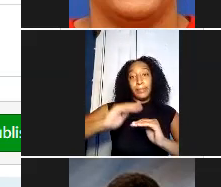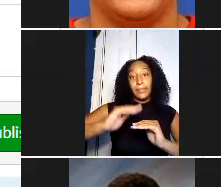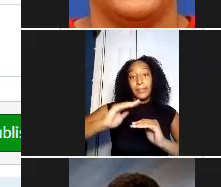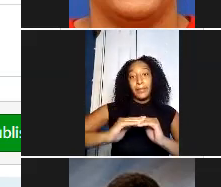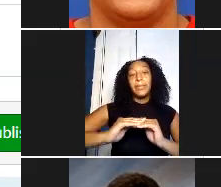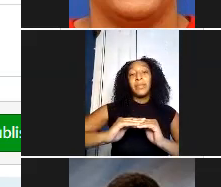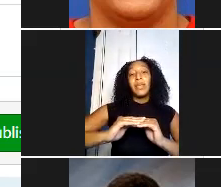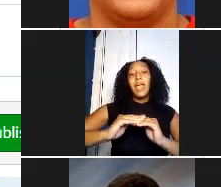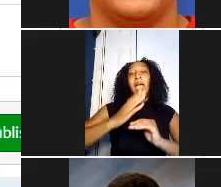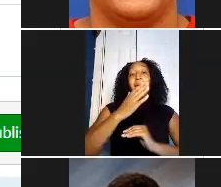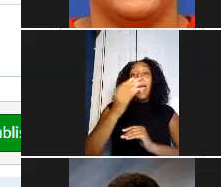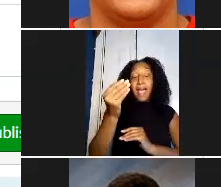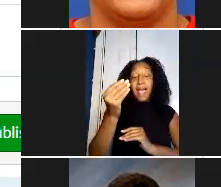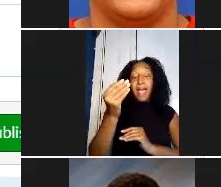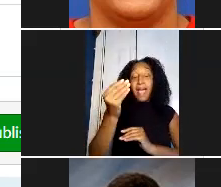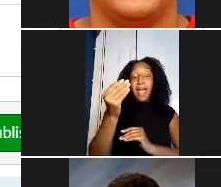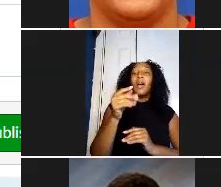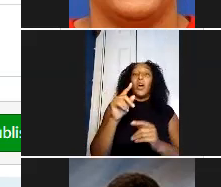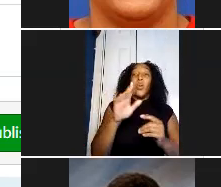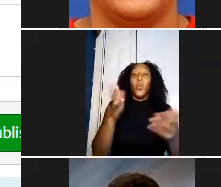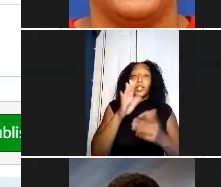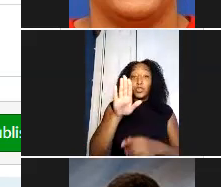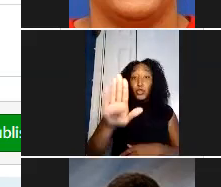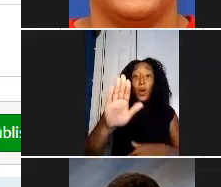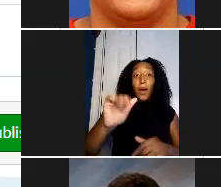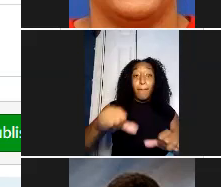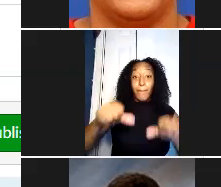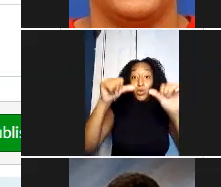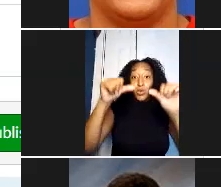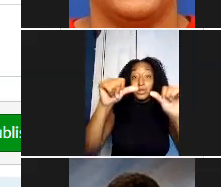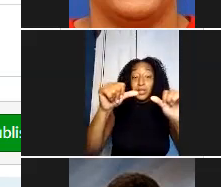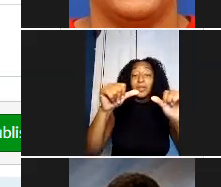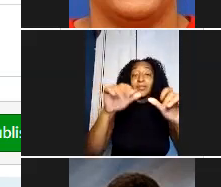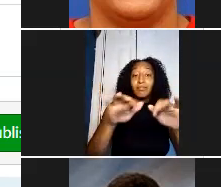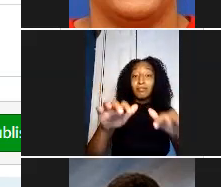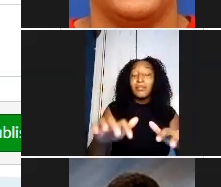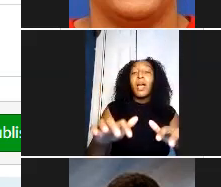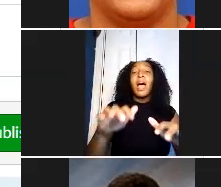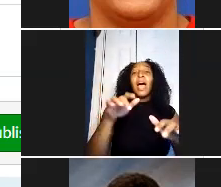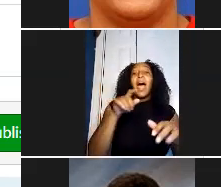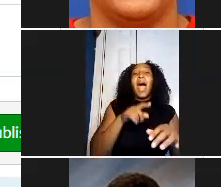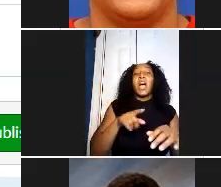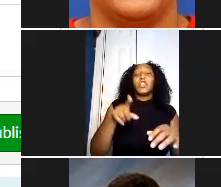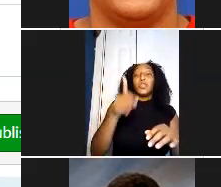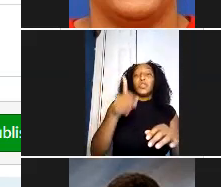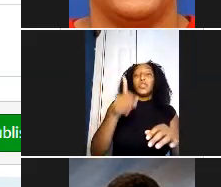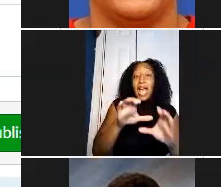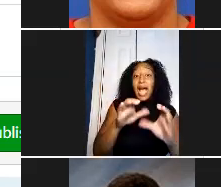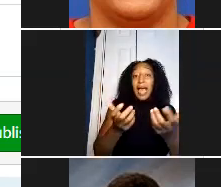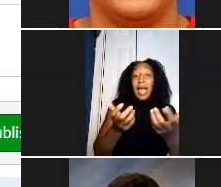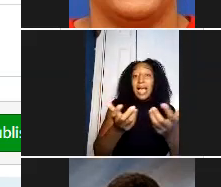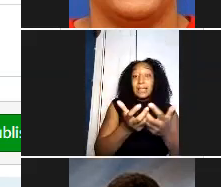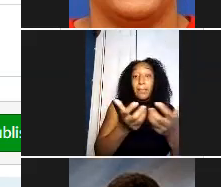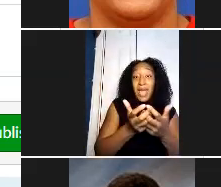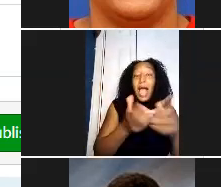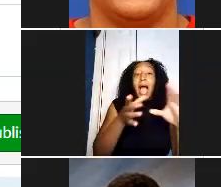2 of your classmates post for their answers, okay? Okay, and then for the nature of